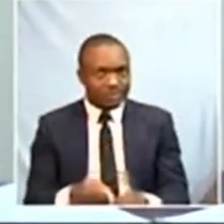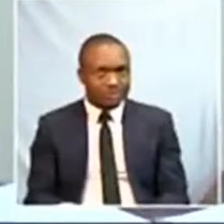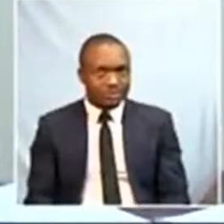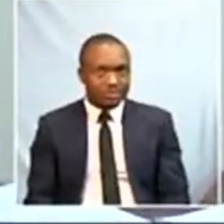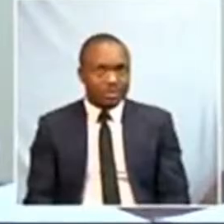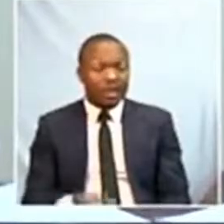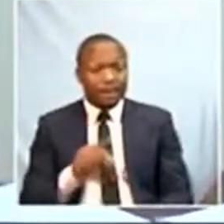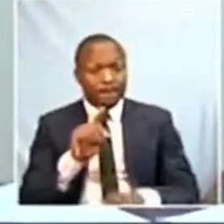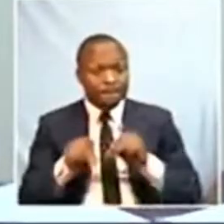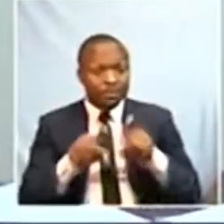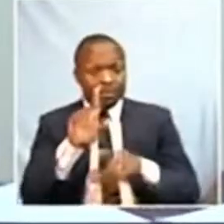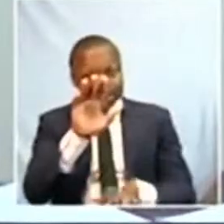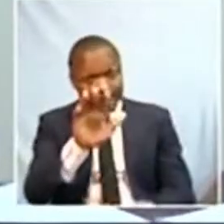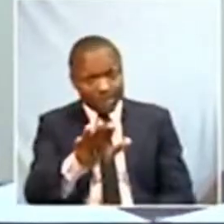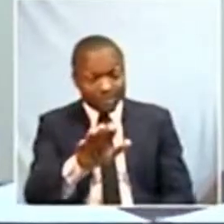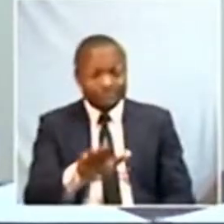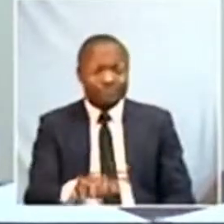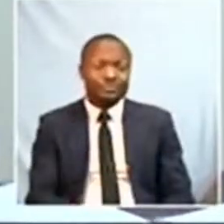And people are there.